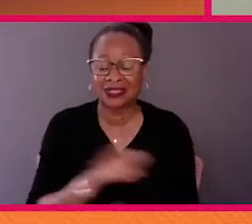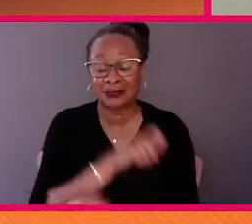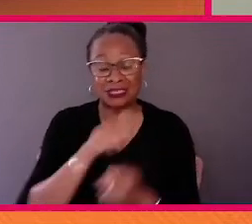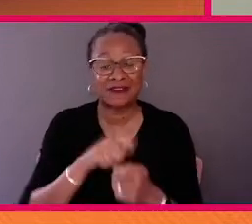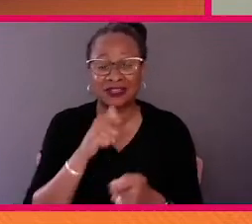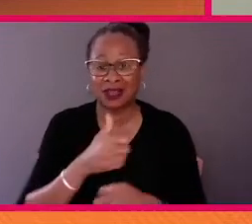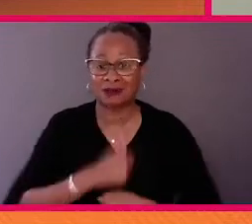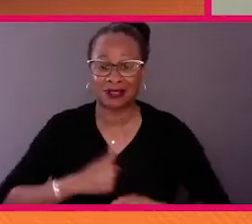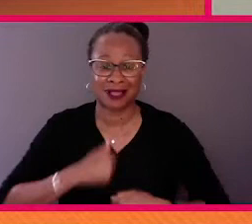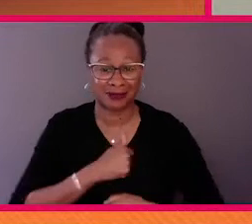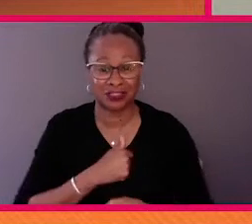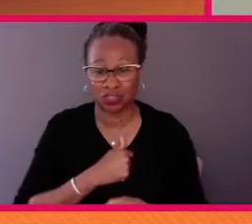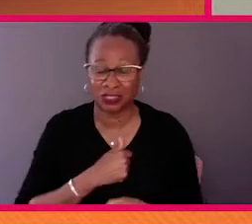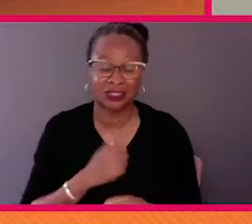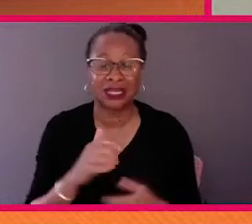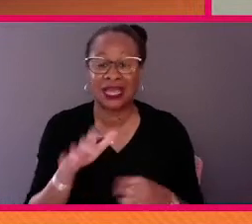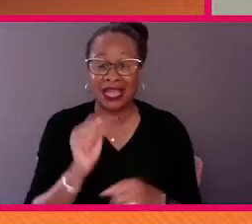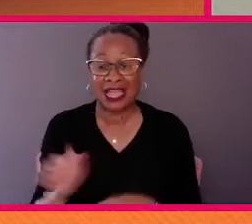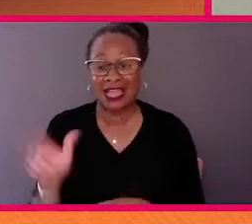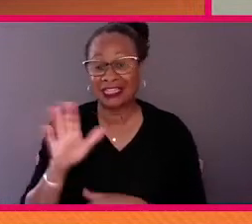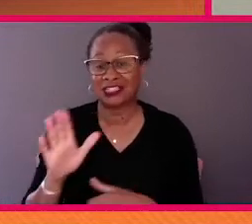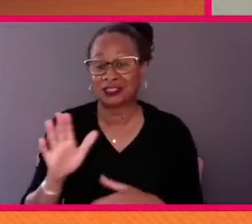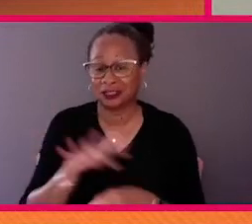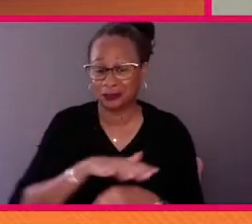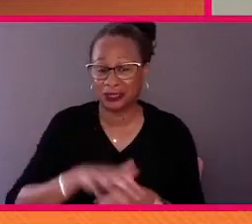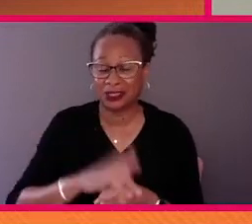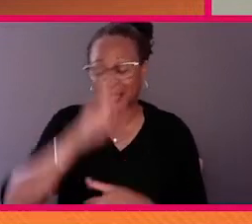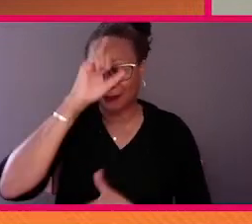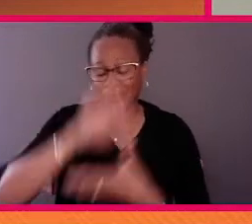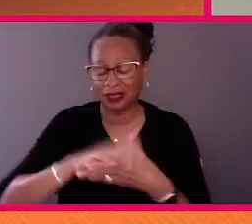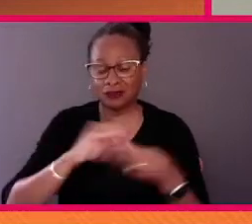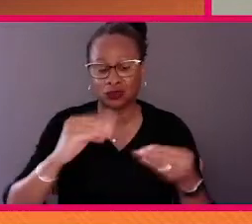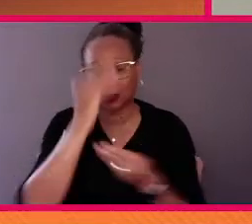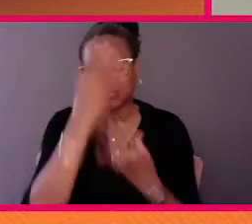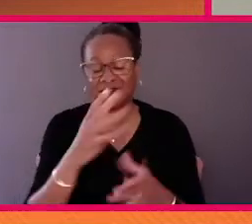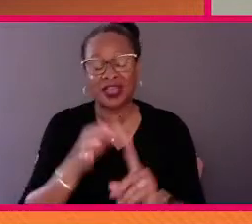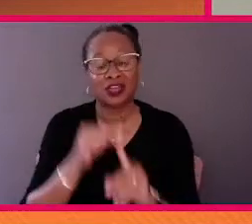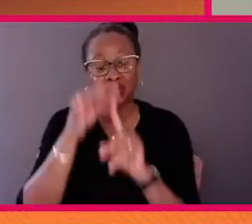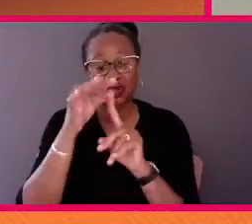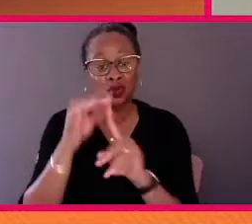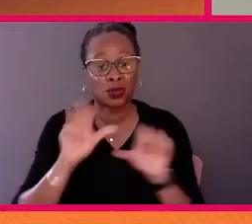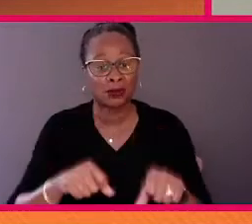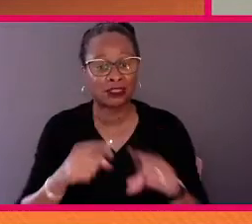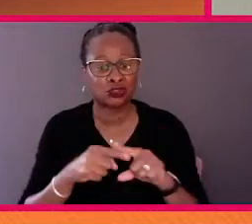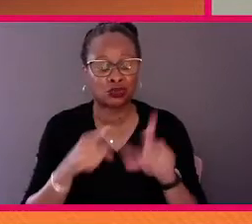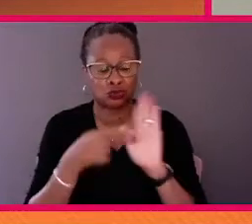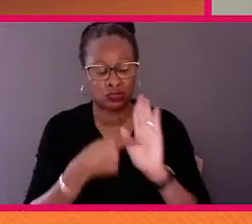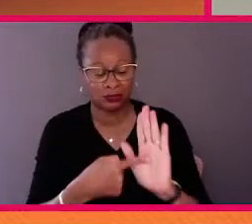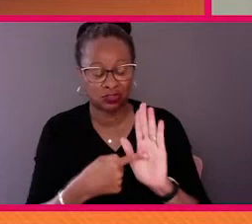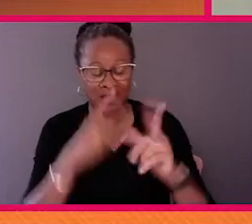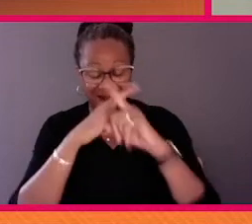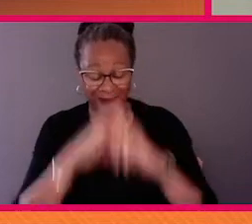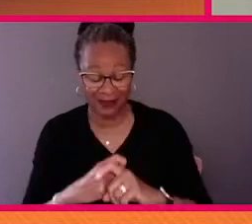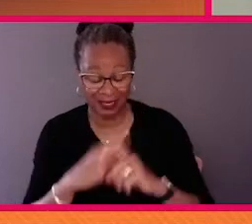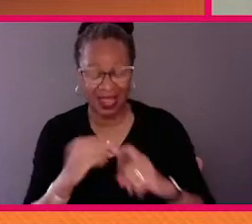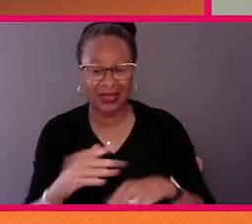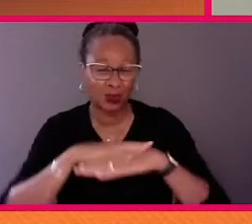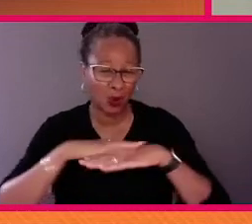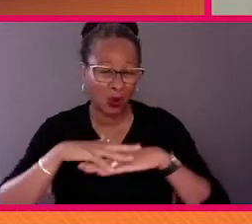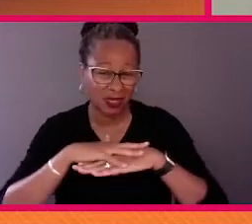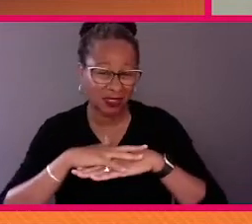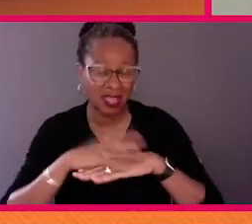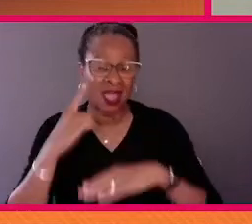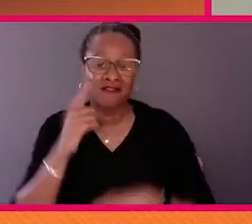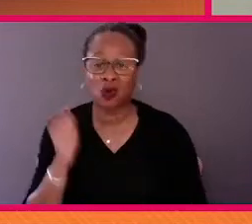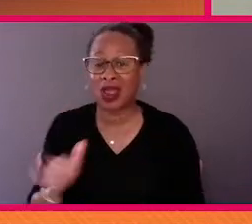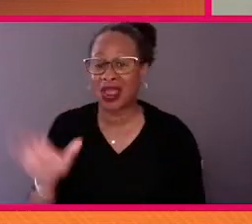Asian spaces, I believe that storytelling has a unique ability to demonstrate complexity and nuance. And for Asian